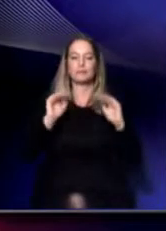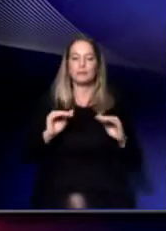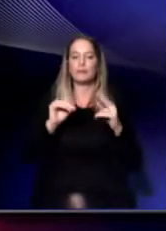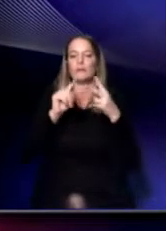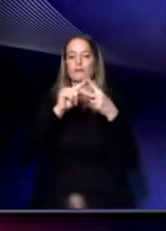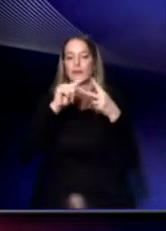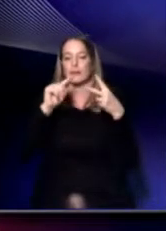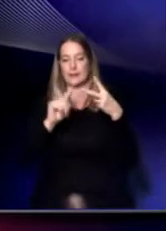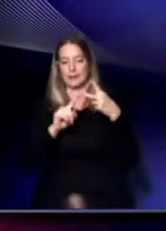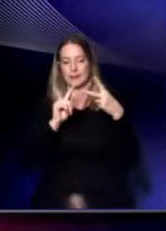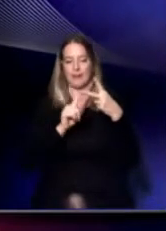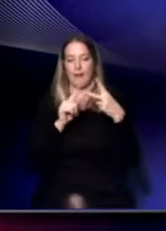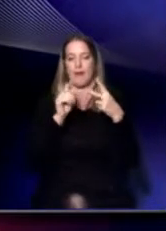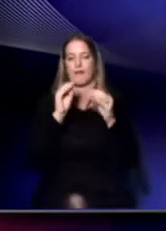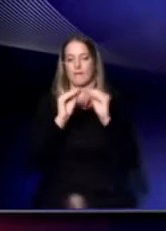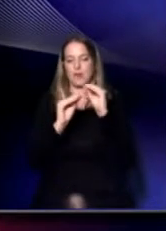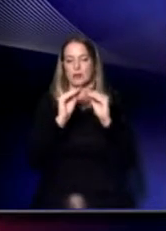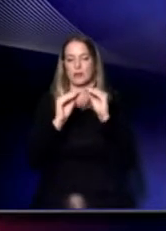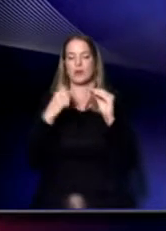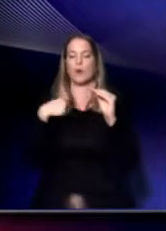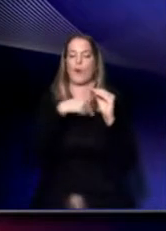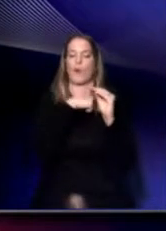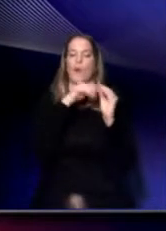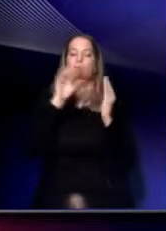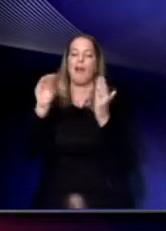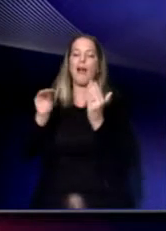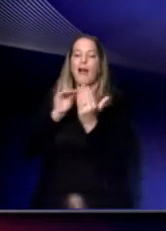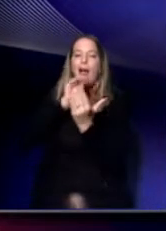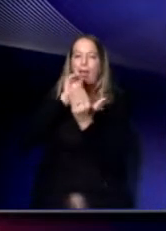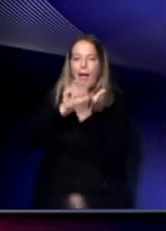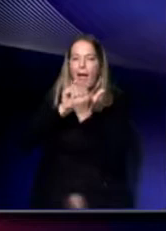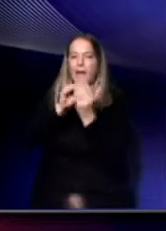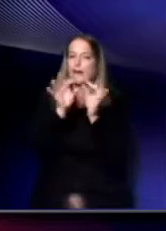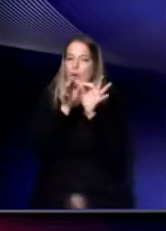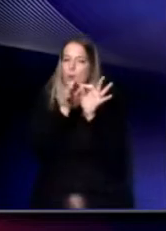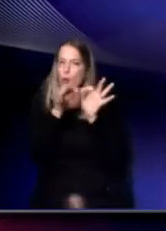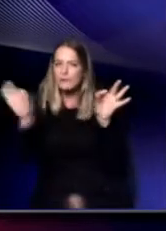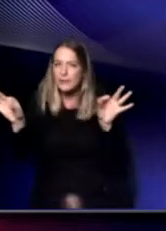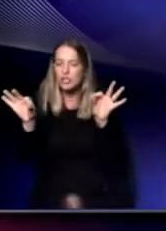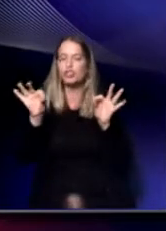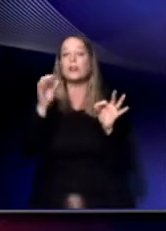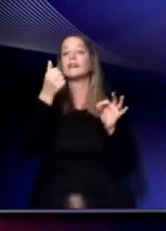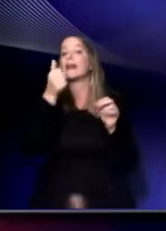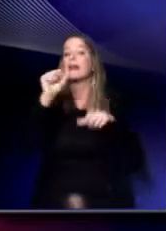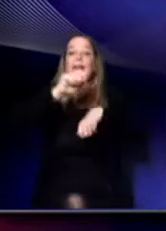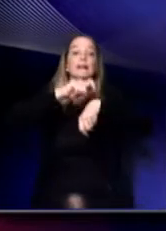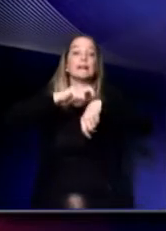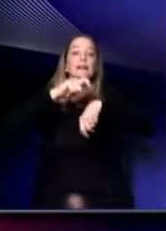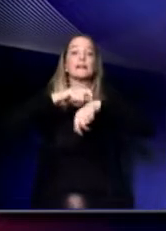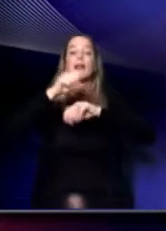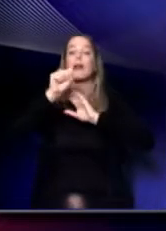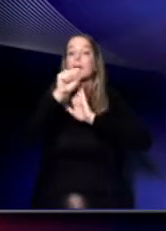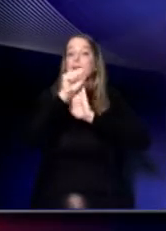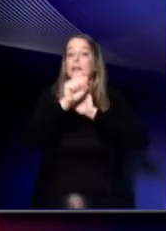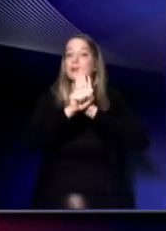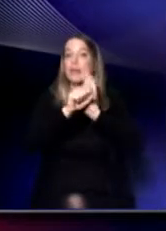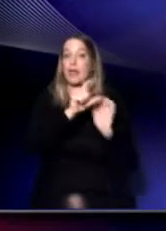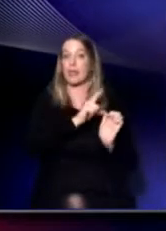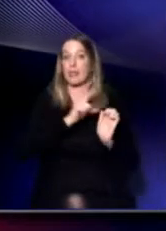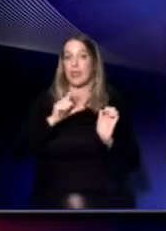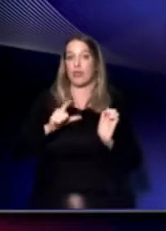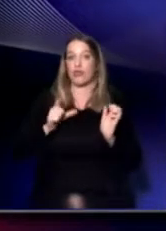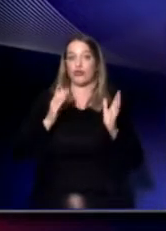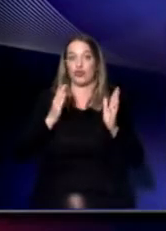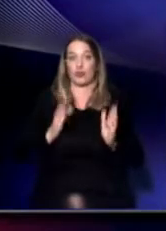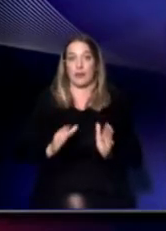adding a provision that any time the state legislature passes a bill